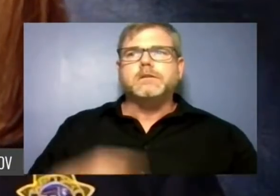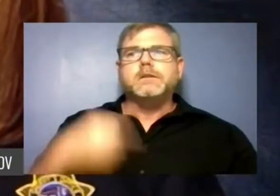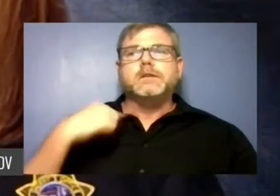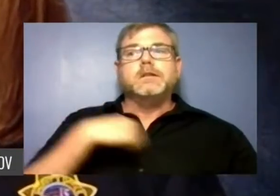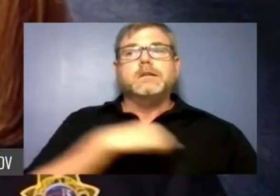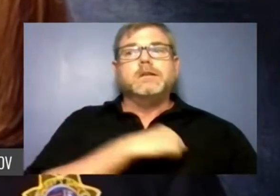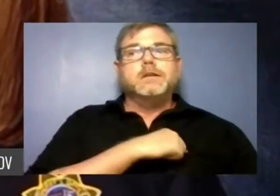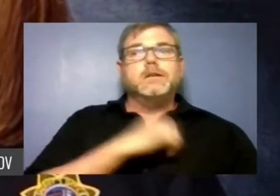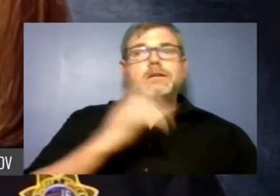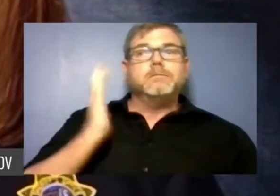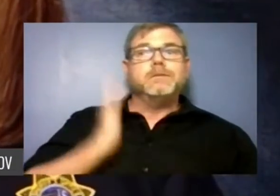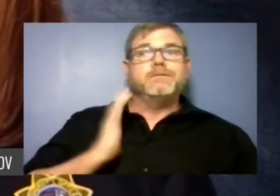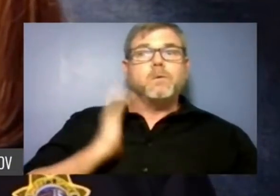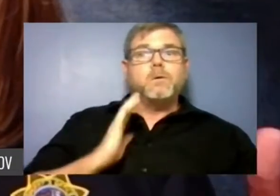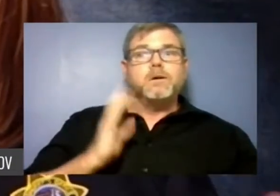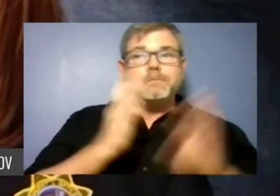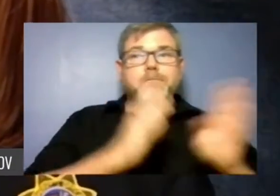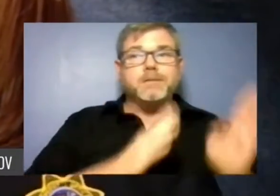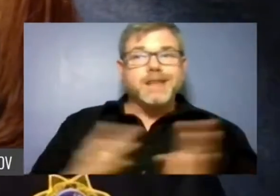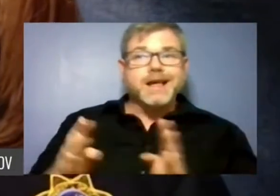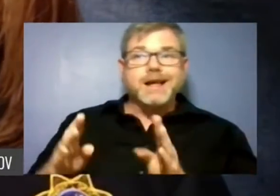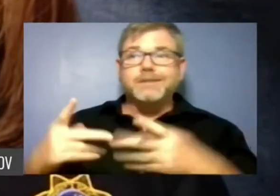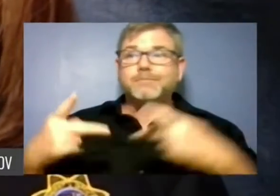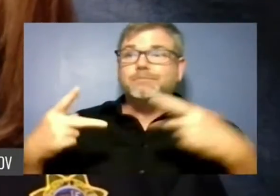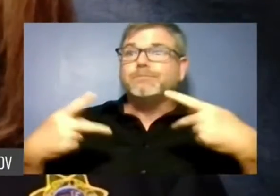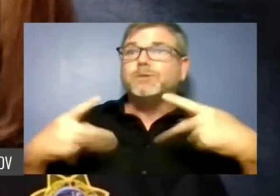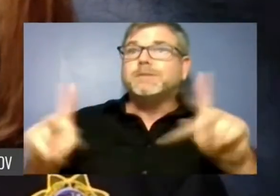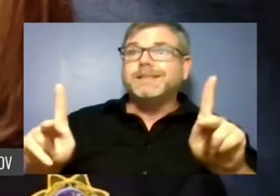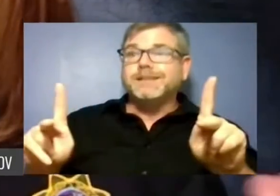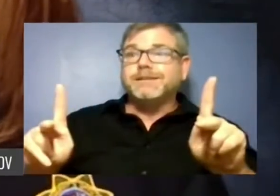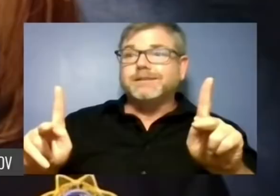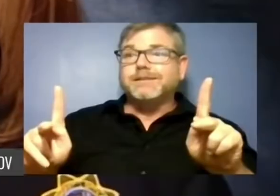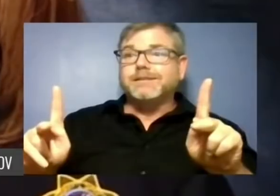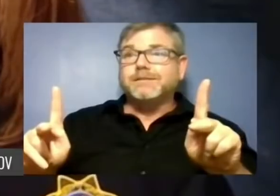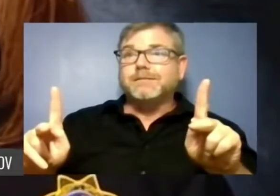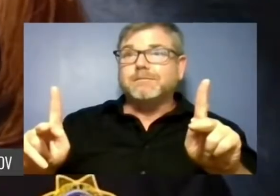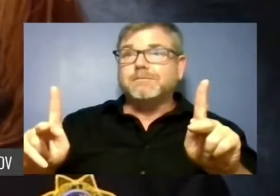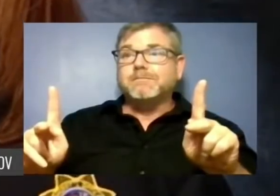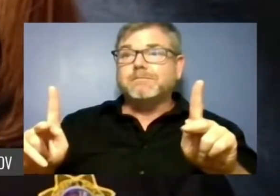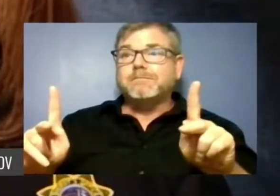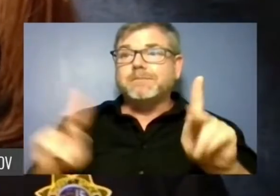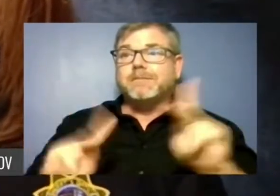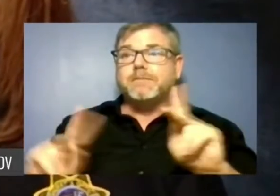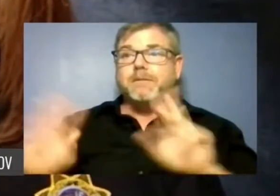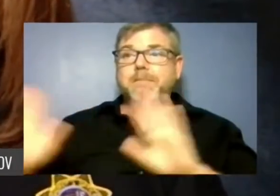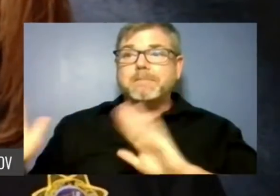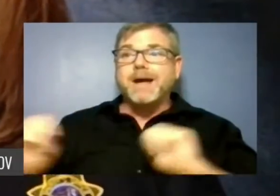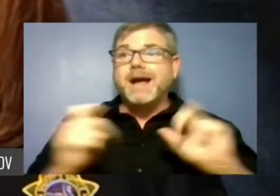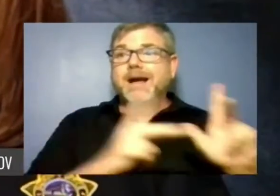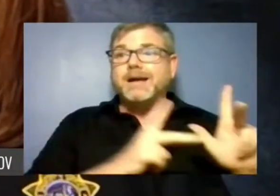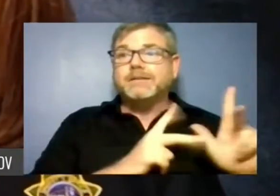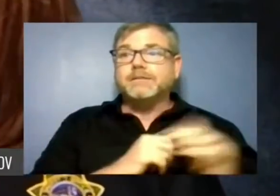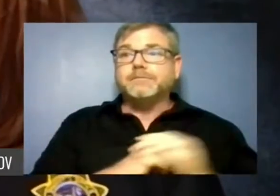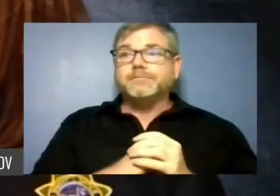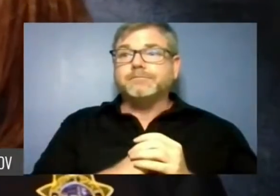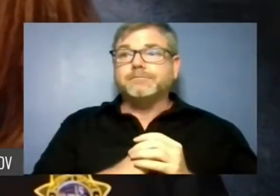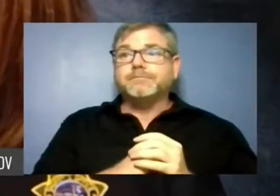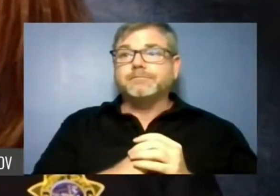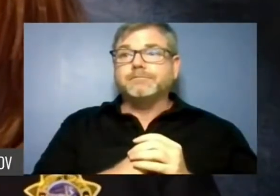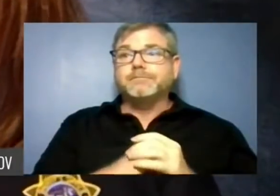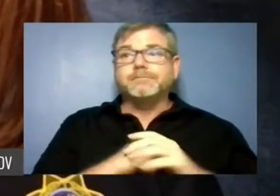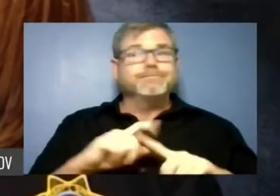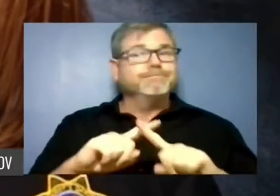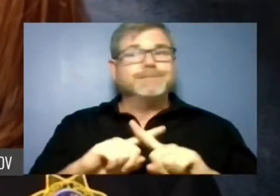Westwood to return under an evacuation warning, which is a reduction from an order. However, we have